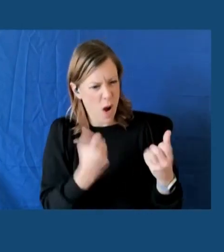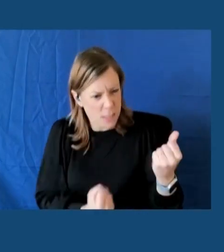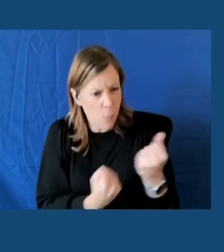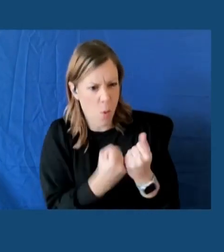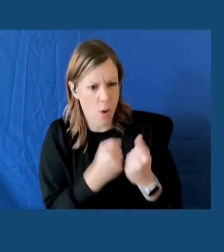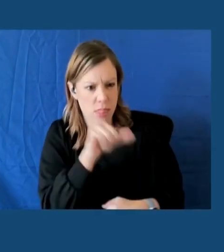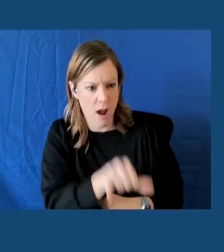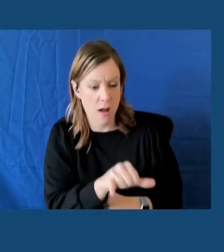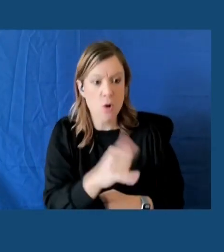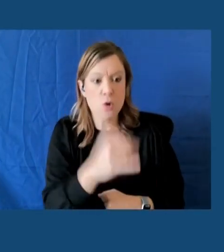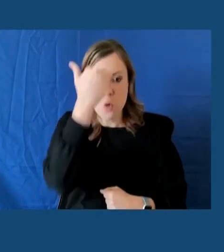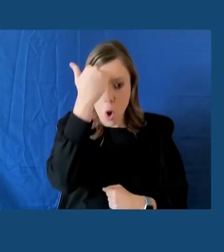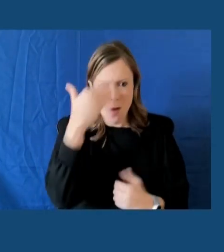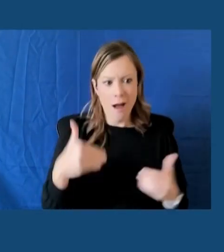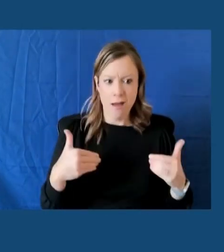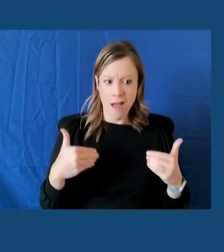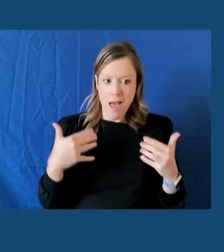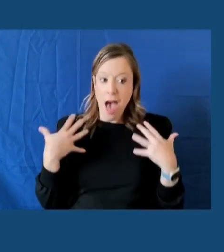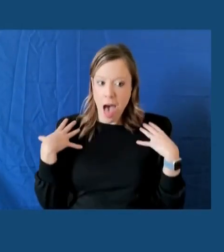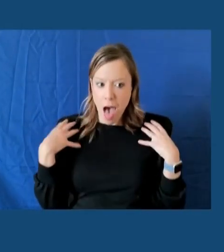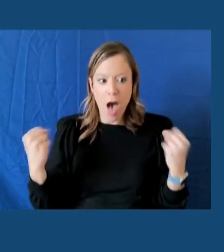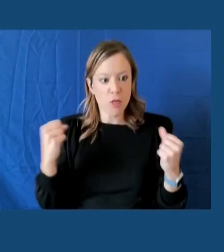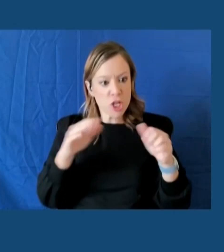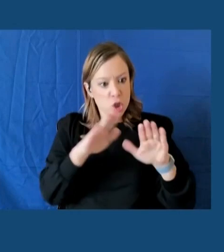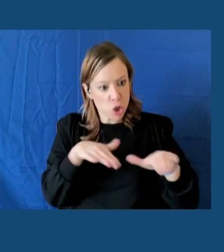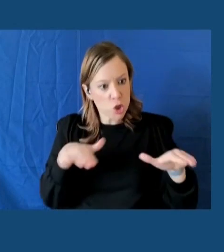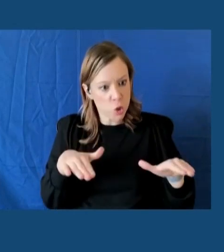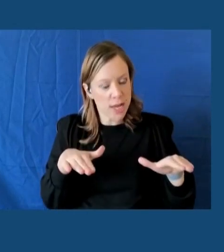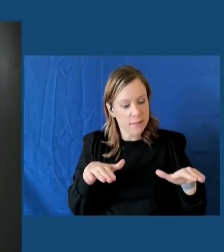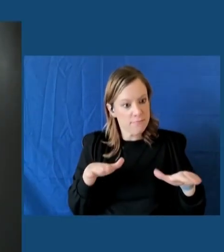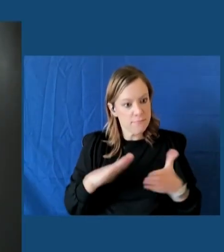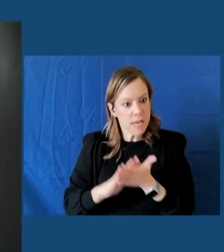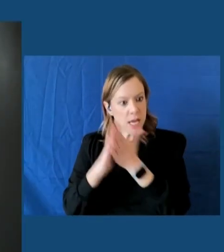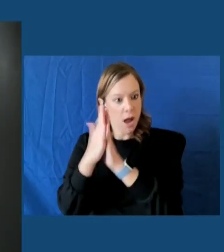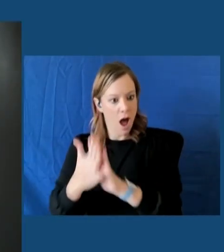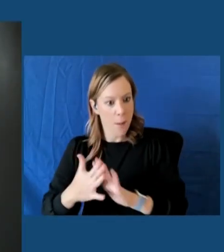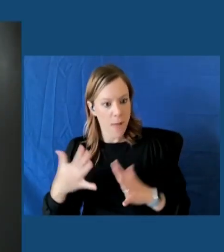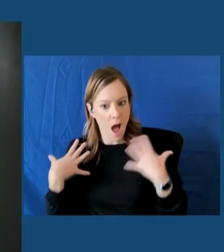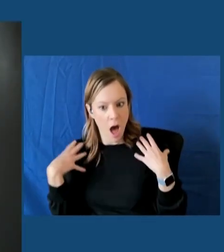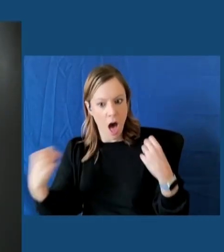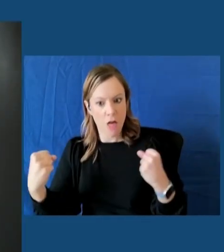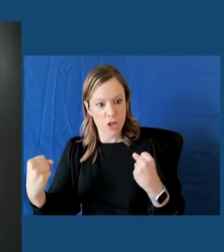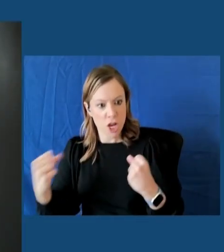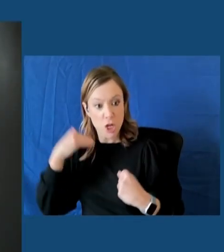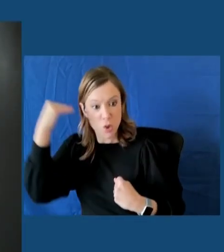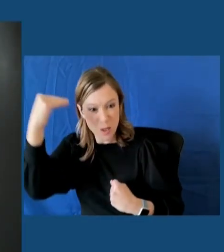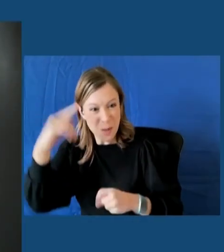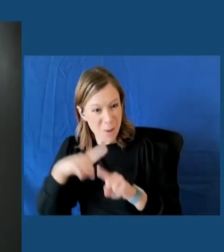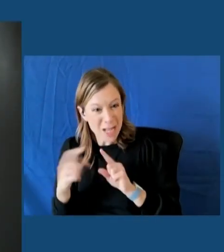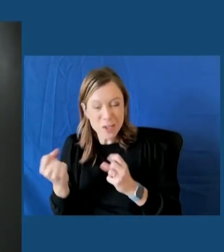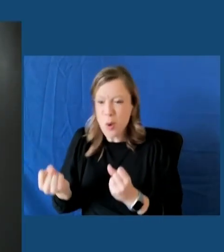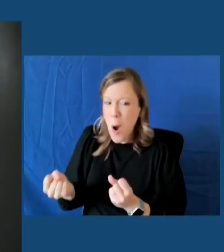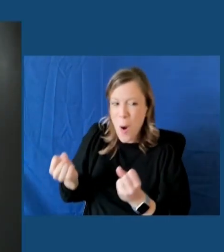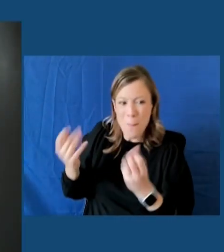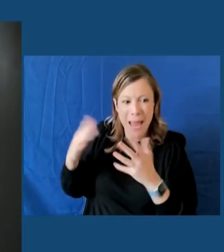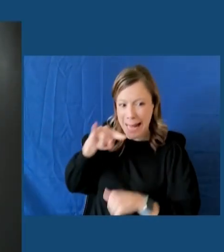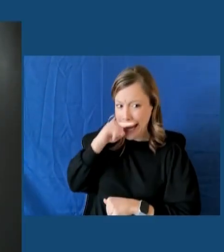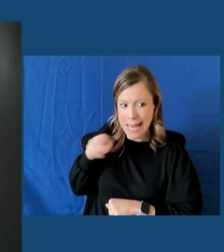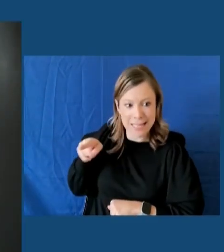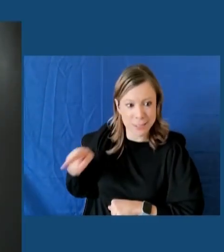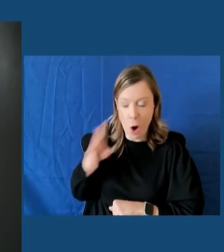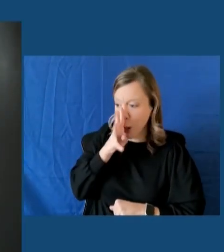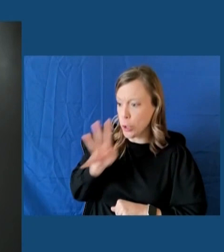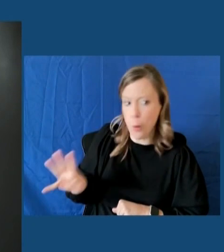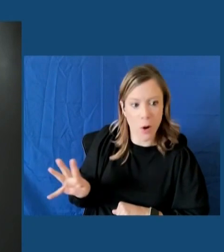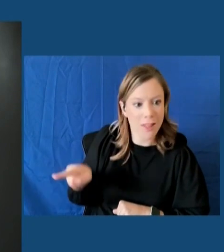adults. But too many grow up without the support they need and pose a danger to themselves or others. That's why I'm